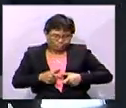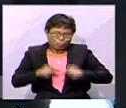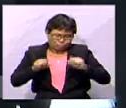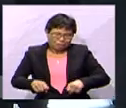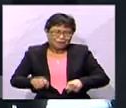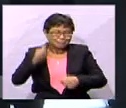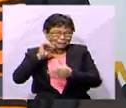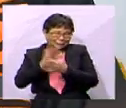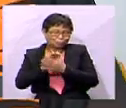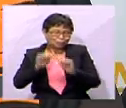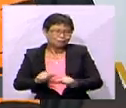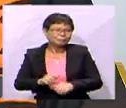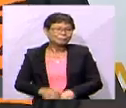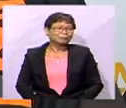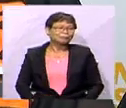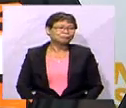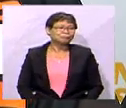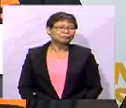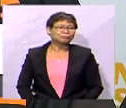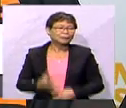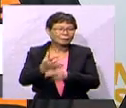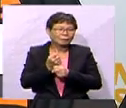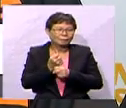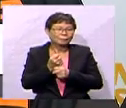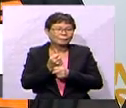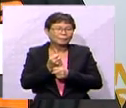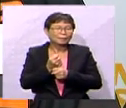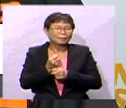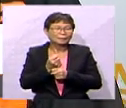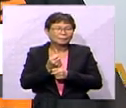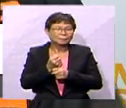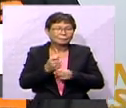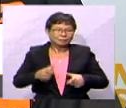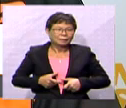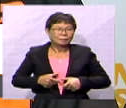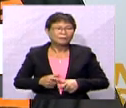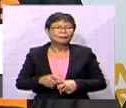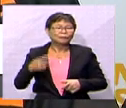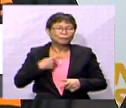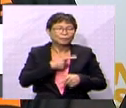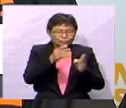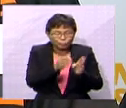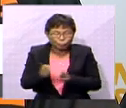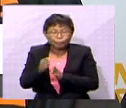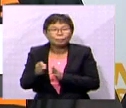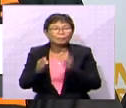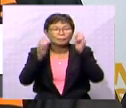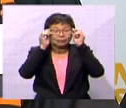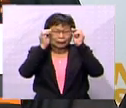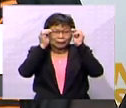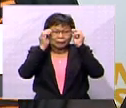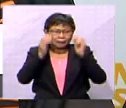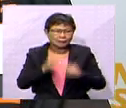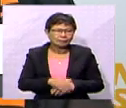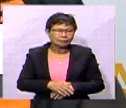pingat. Our targets are to get medals at this Commonwealth Games and we've put in plans to try and achieve that.